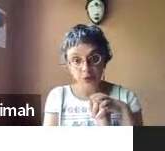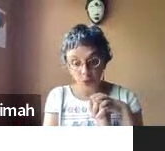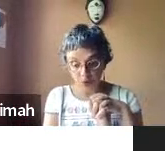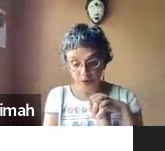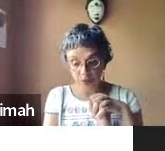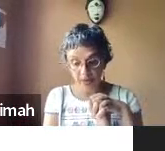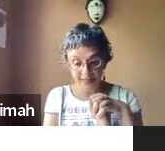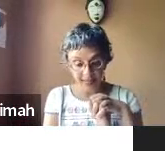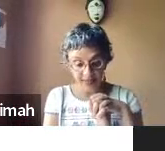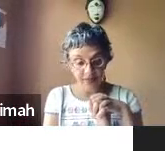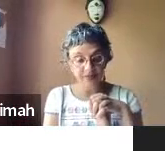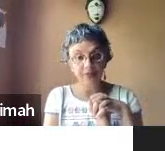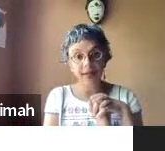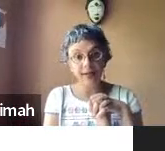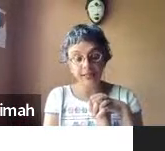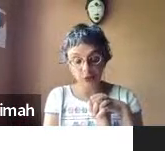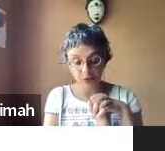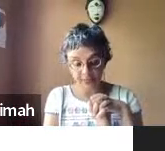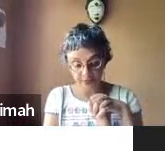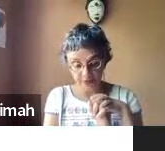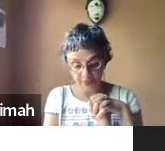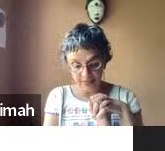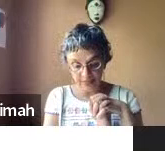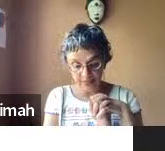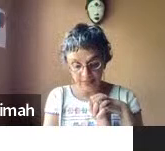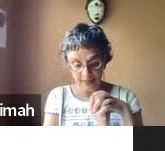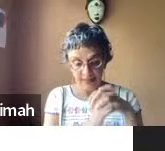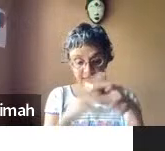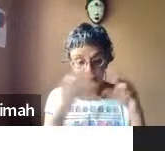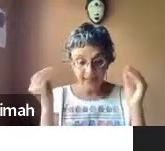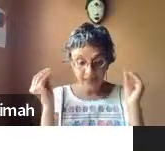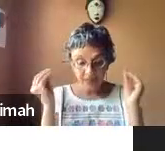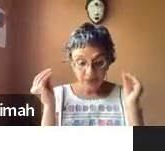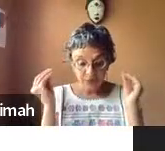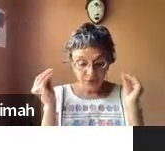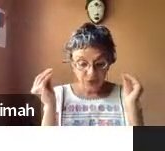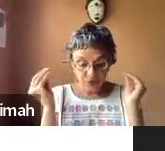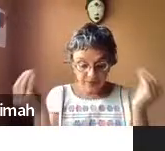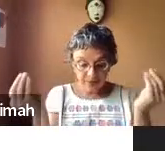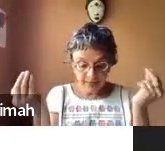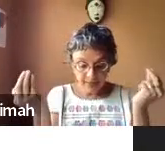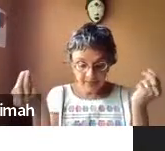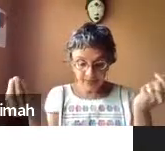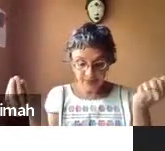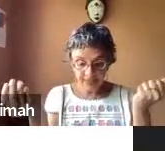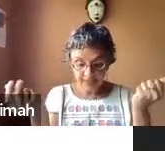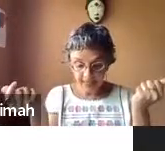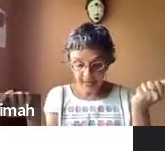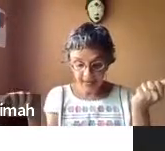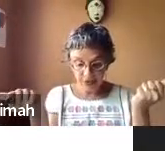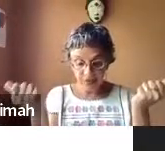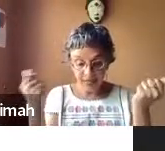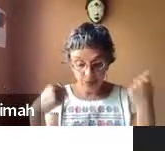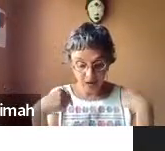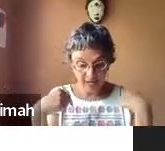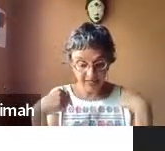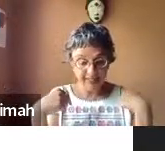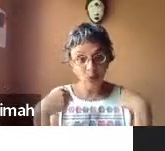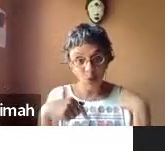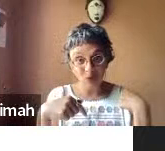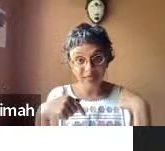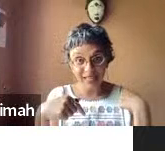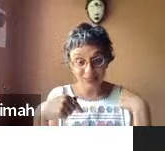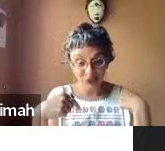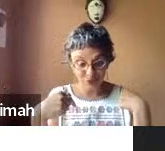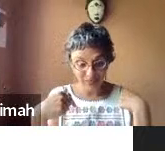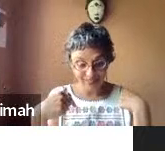double in North and Southern Africa by 2050. So given significantly higher and